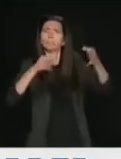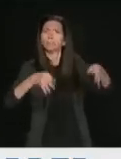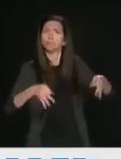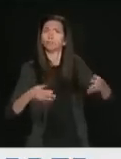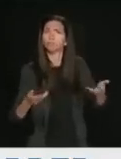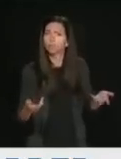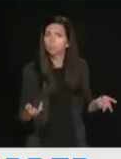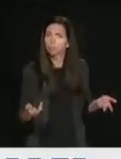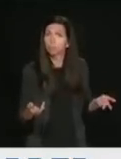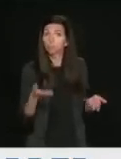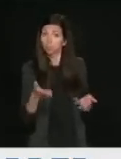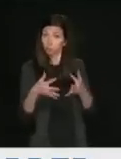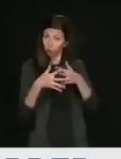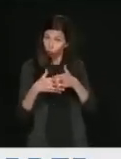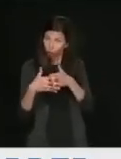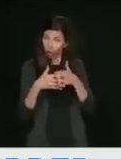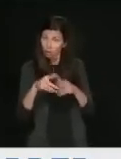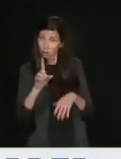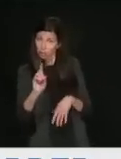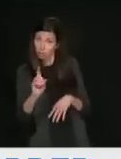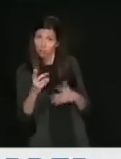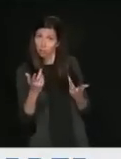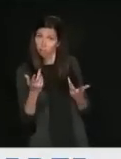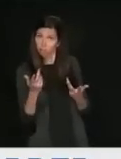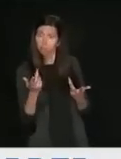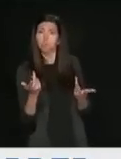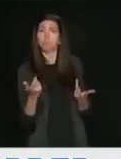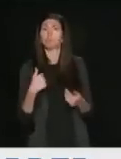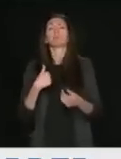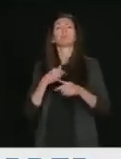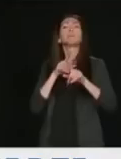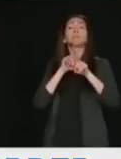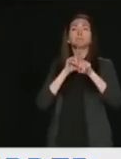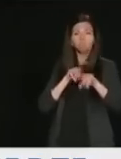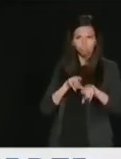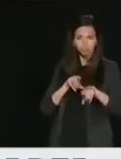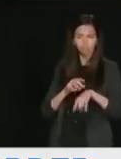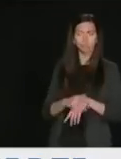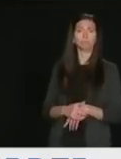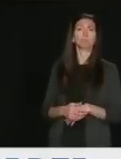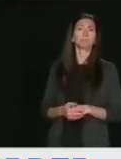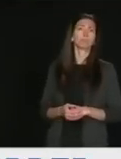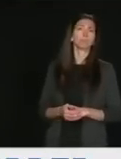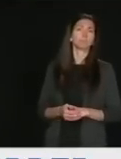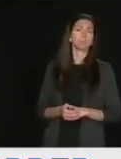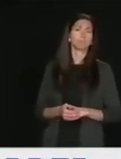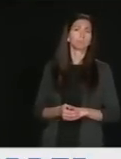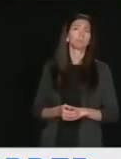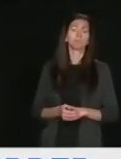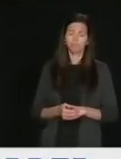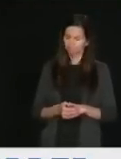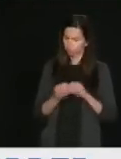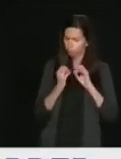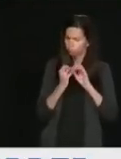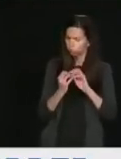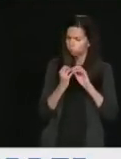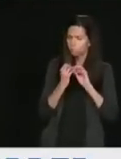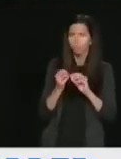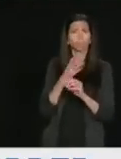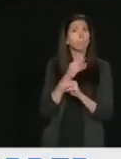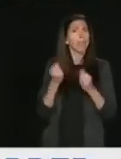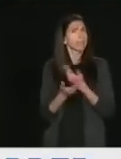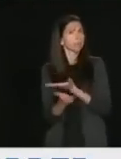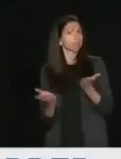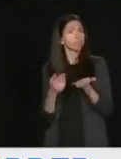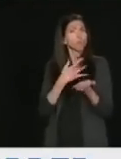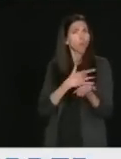closure indeterminate? We spoke a lot with provinces over the last few weeks, and there was a clear desire to